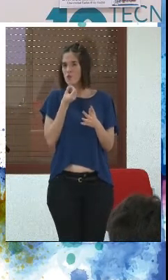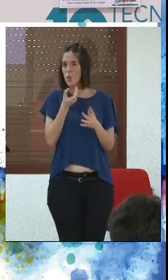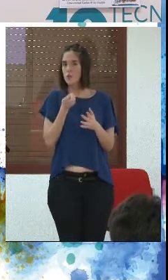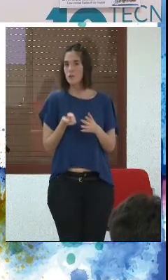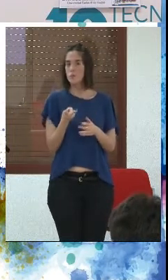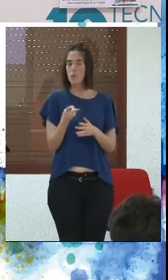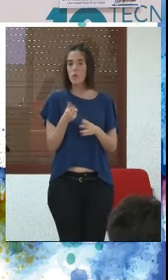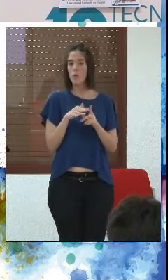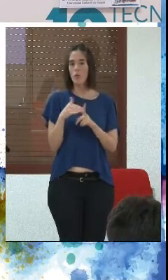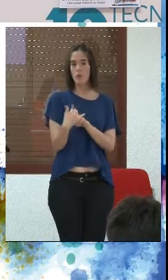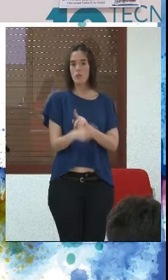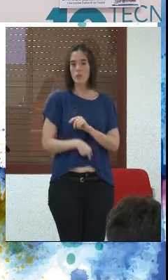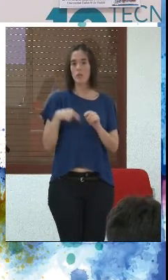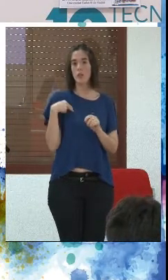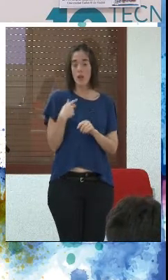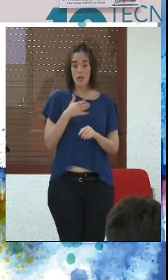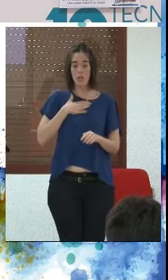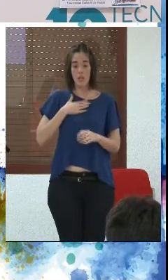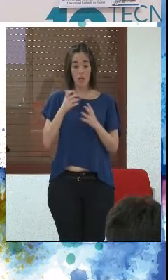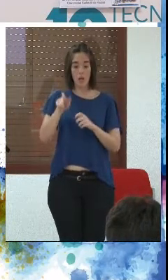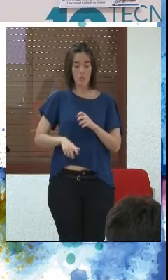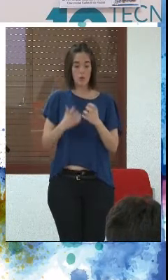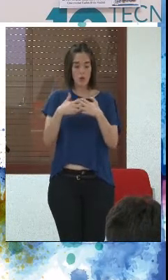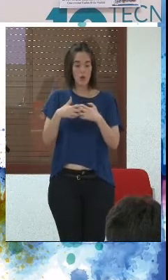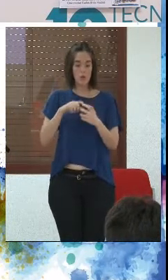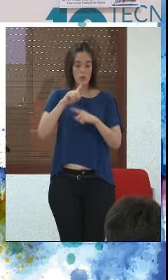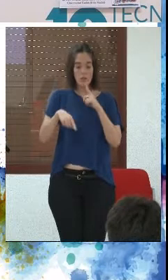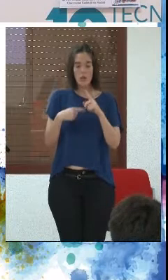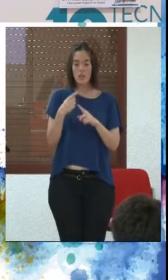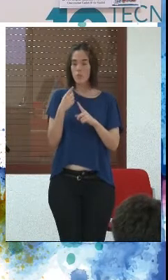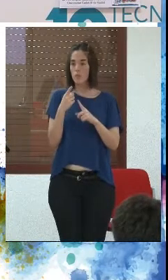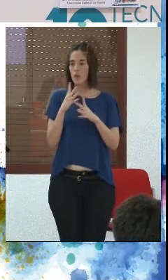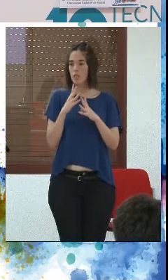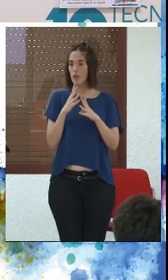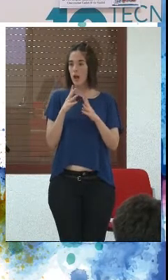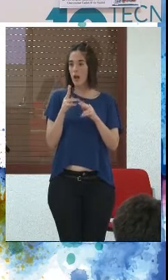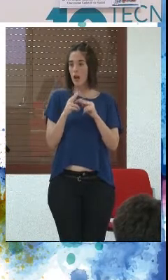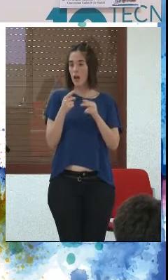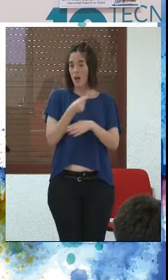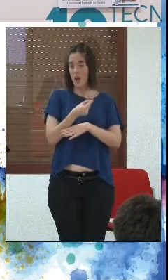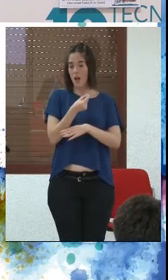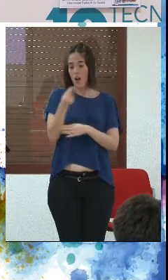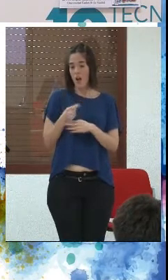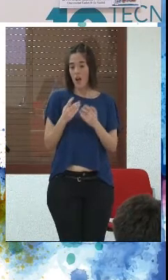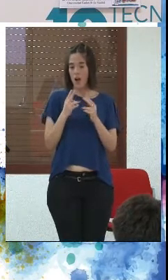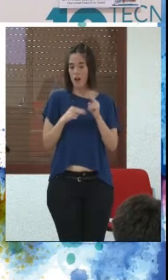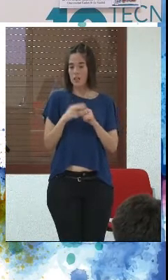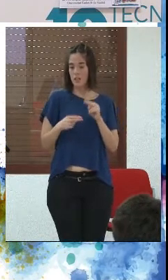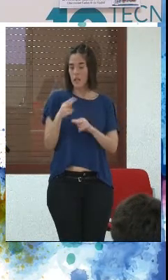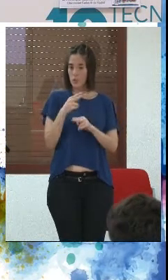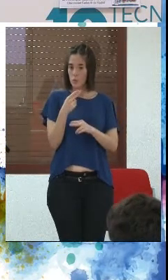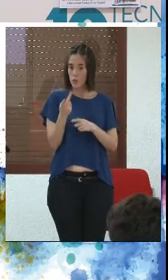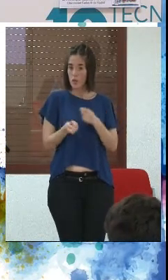explain the general concept of the CP Walker robot. Then I will be talking about the control architecture,